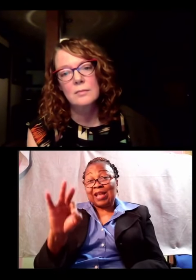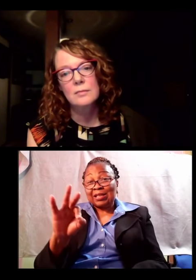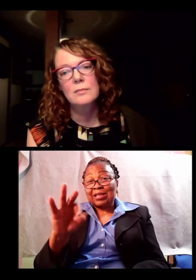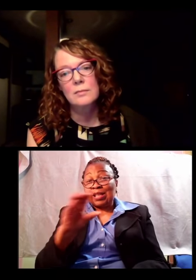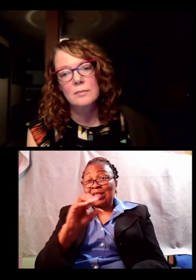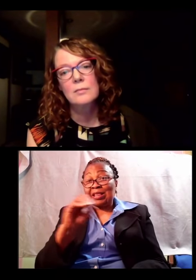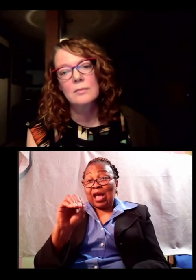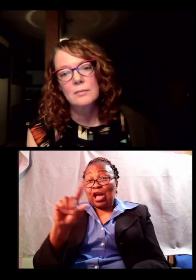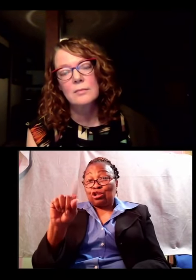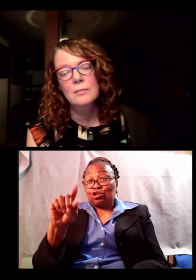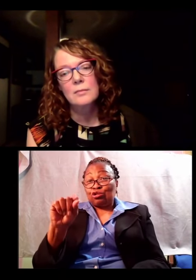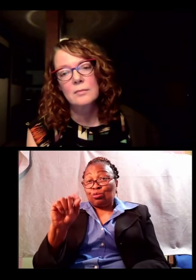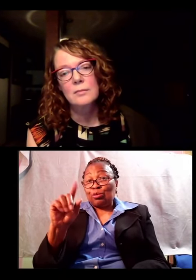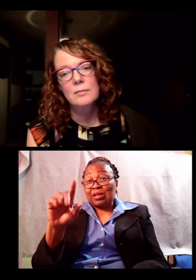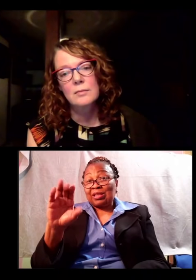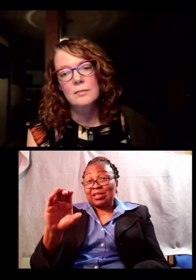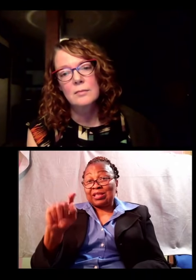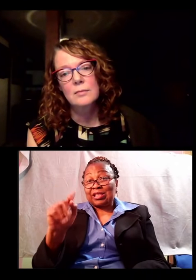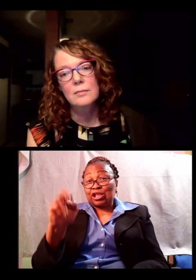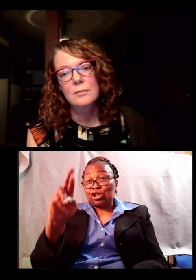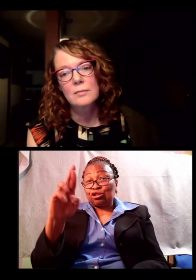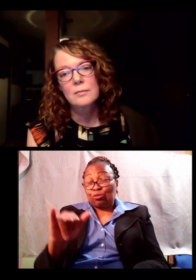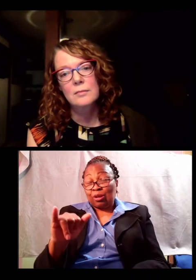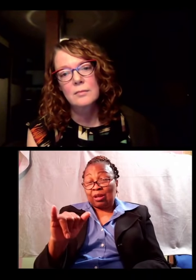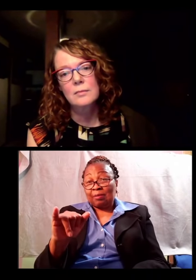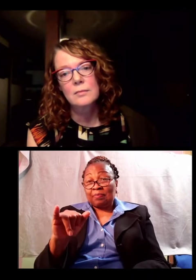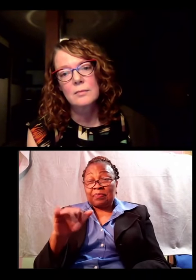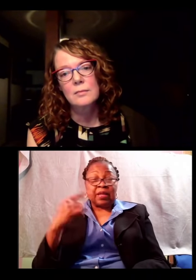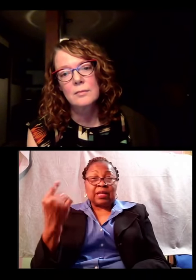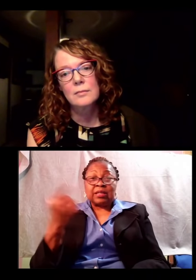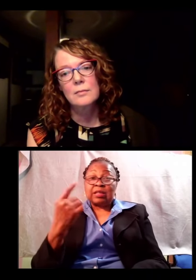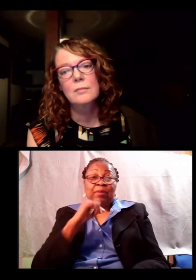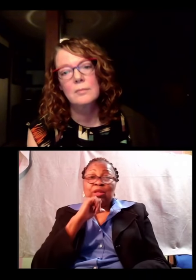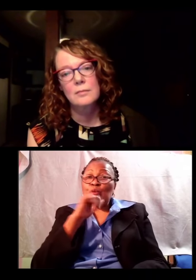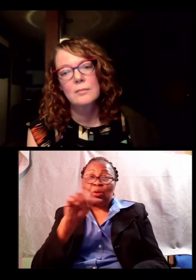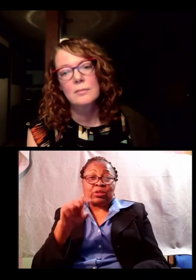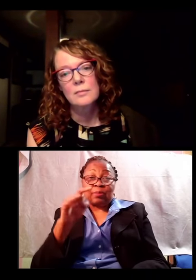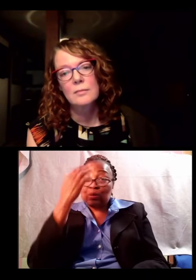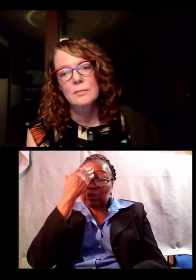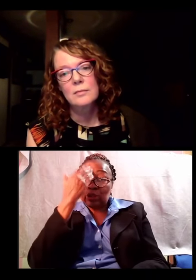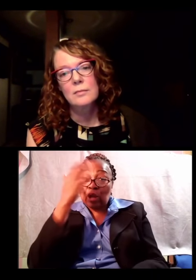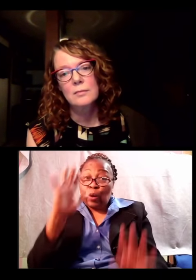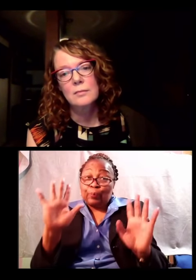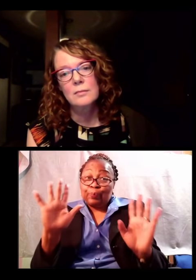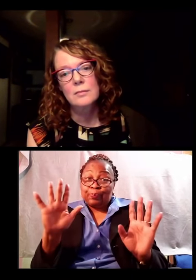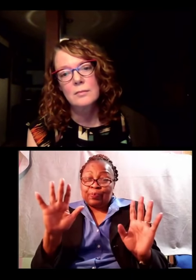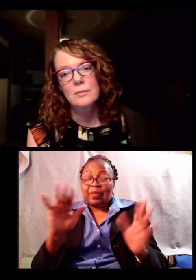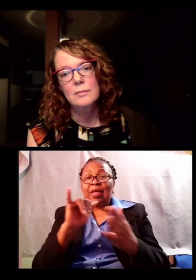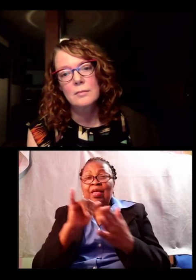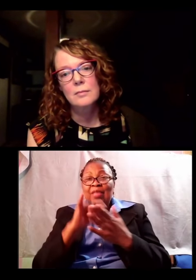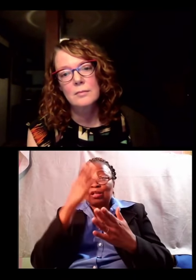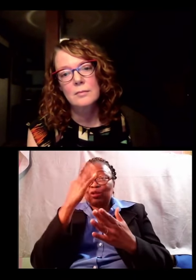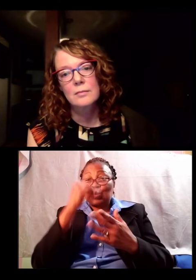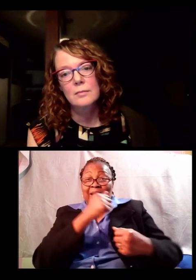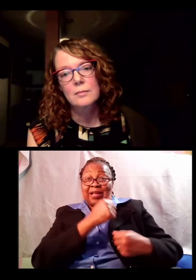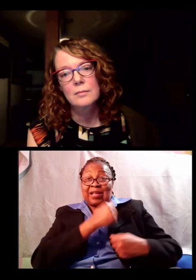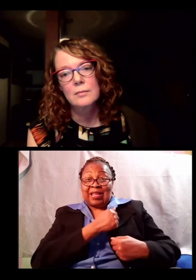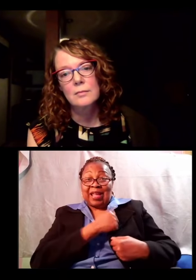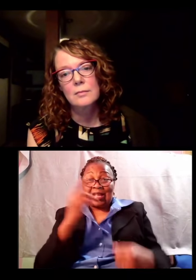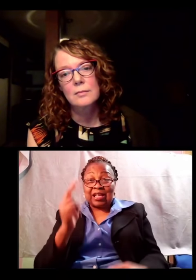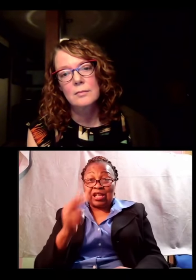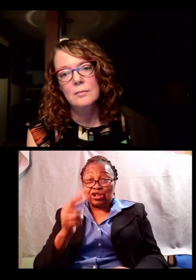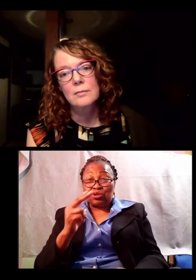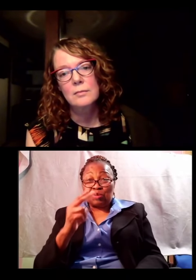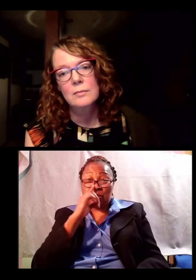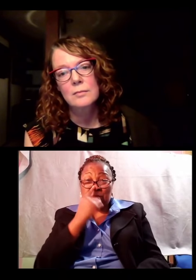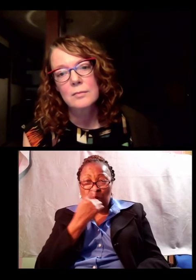centuries. Something that you just weren't supposed to know about. That's why Canadian history was so boring. Did you go to